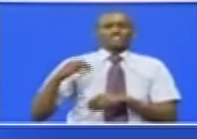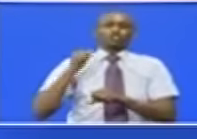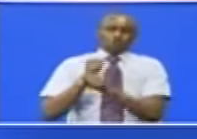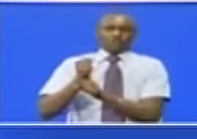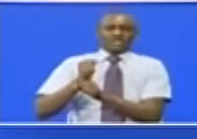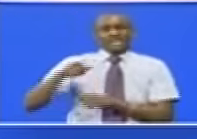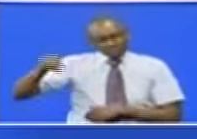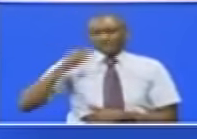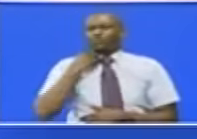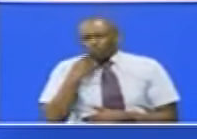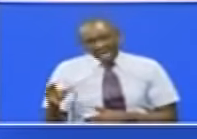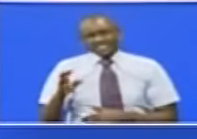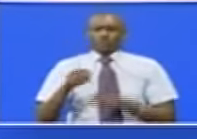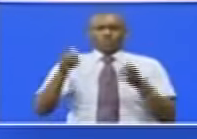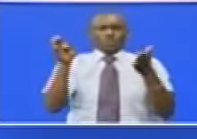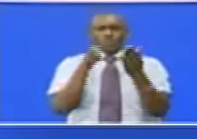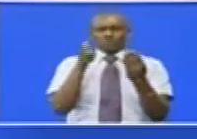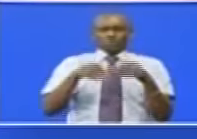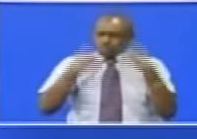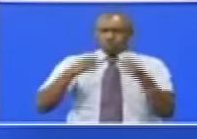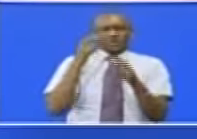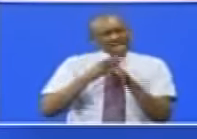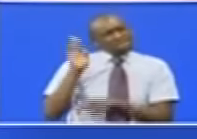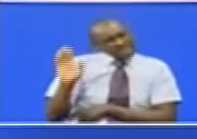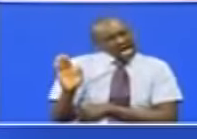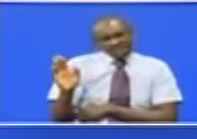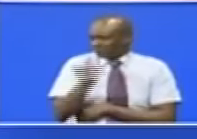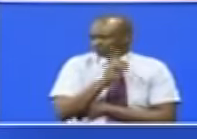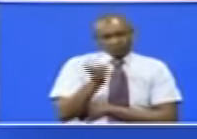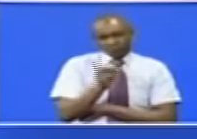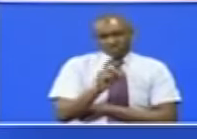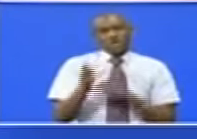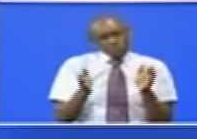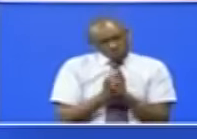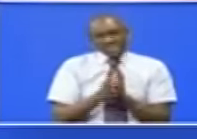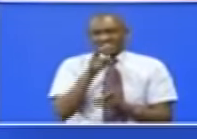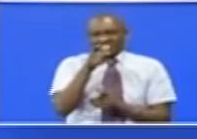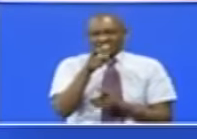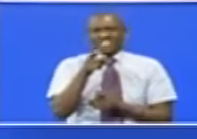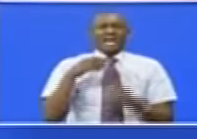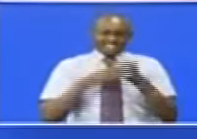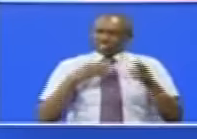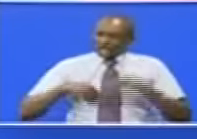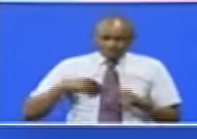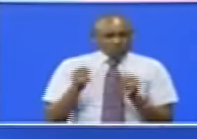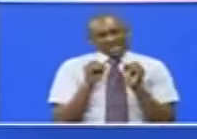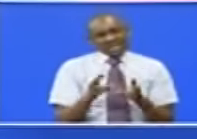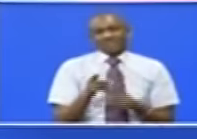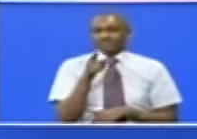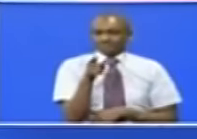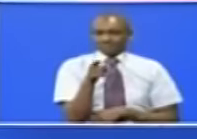he would not want to taint his wonderful professional career with not managing the ESCC well. We